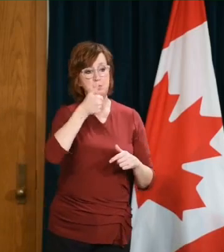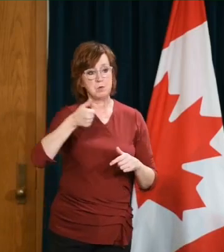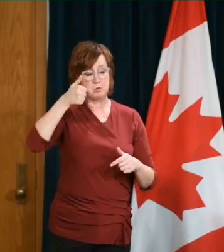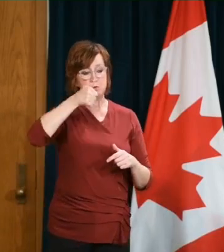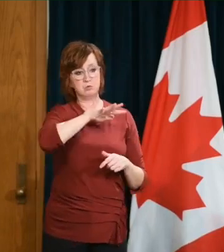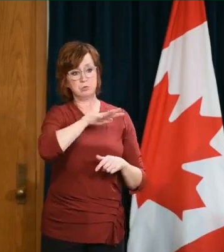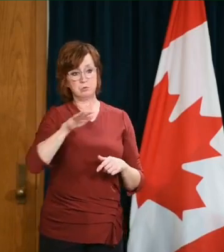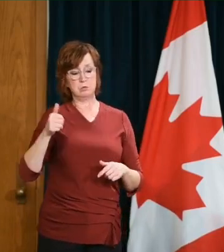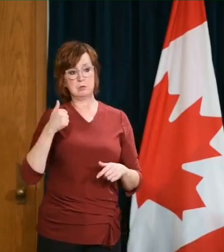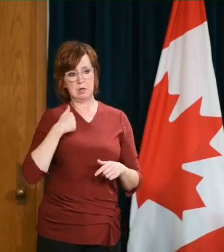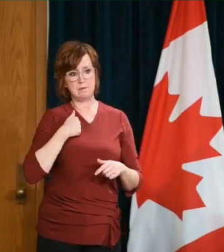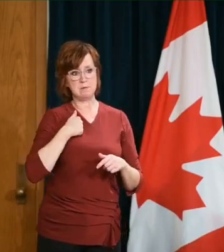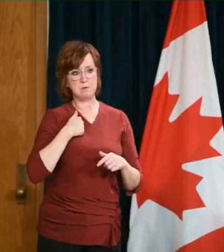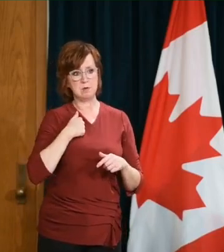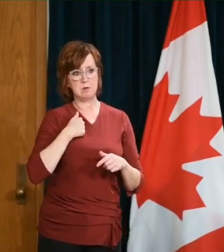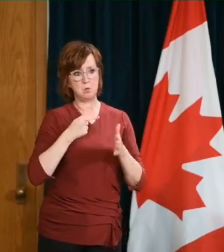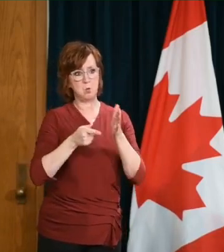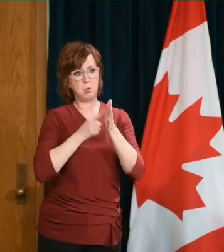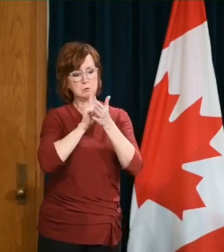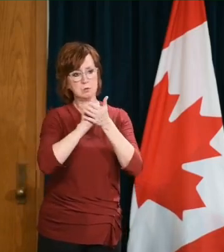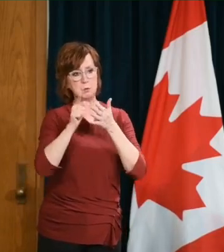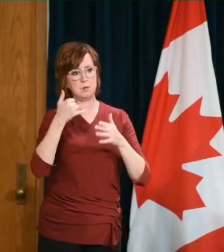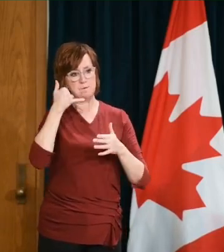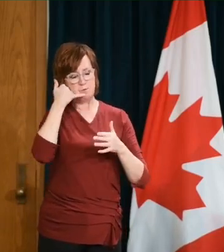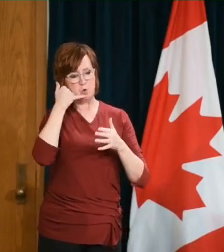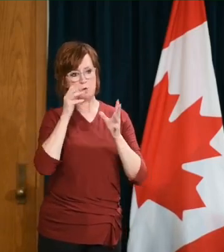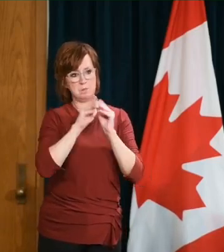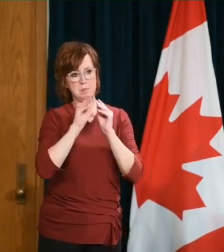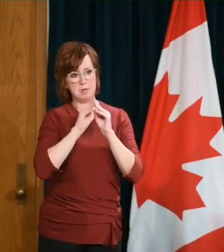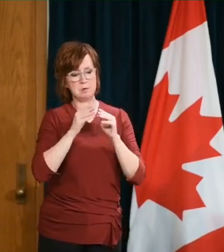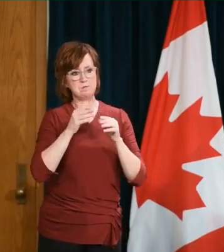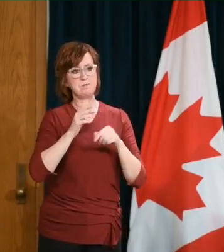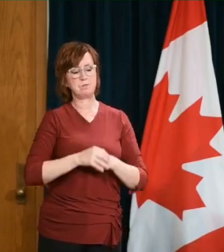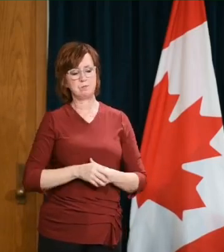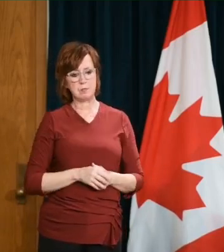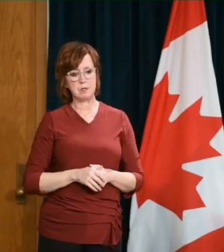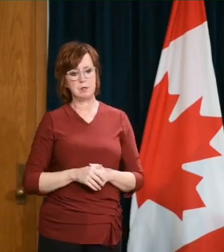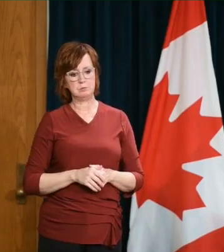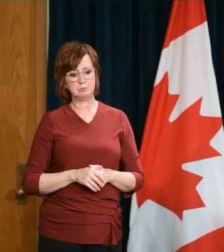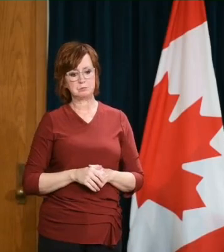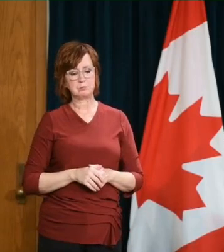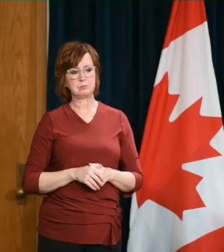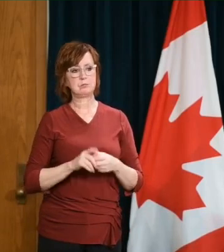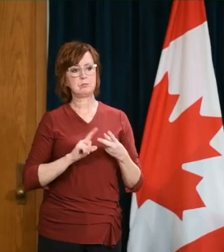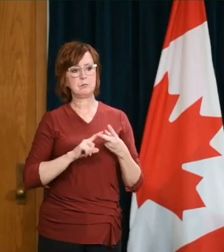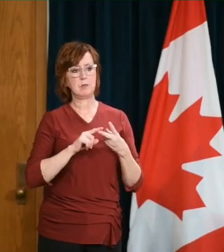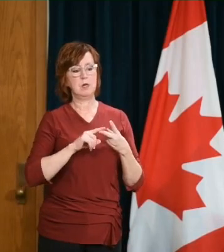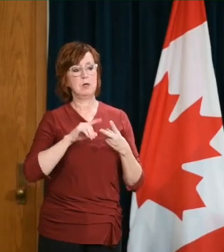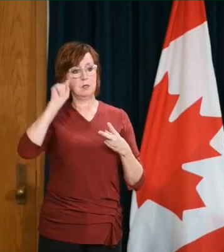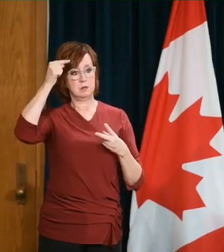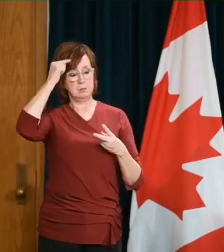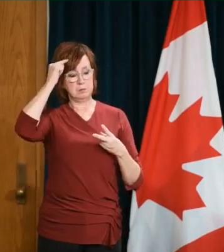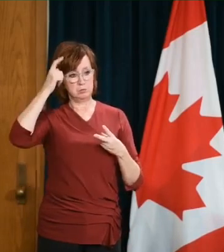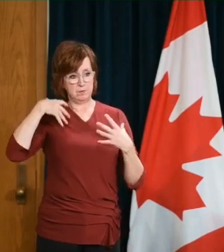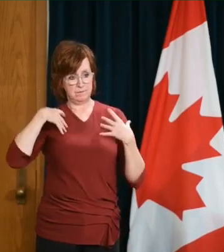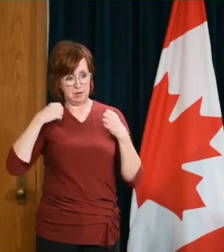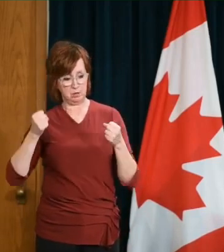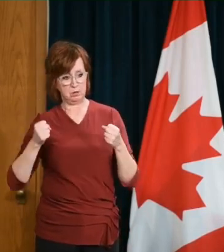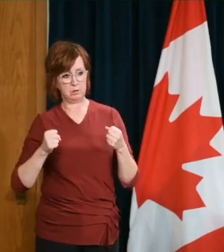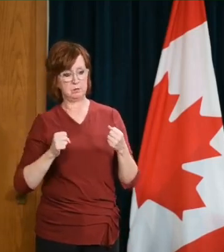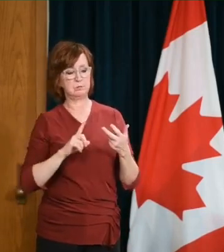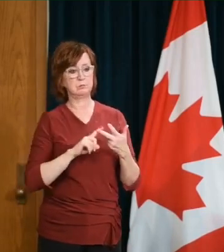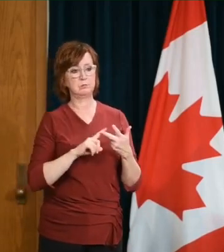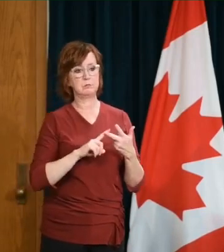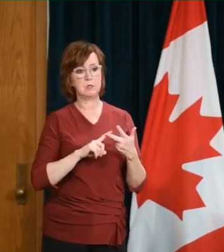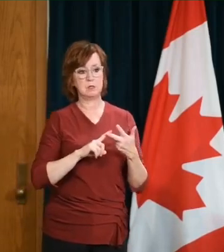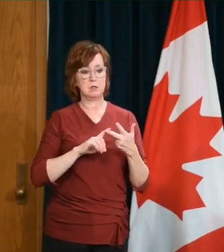are discussing this, as well as our provincial procurement ministers also discussing, ensuring, and tracking down every lead that